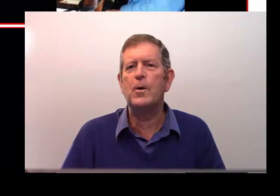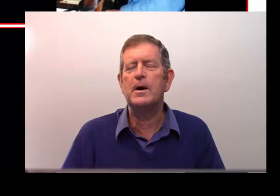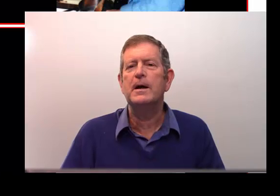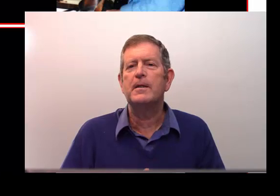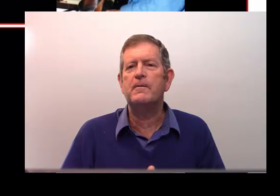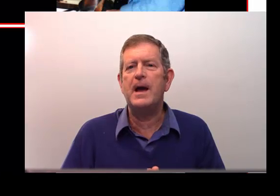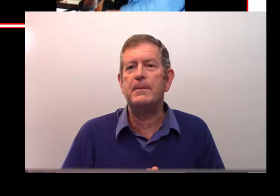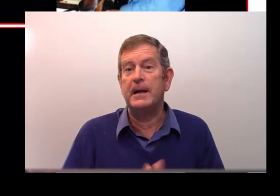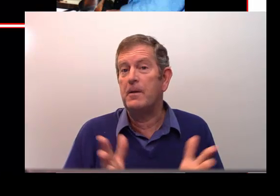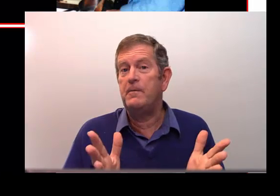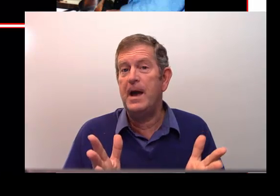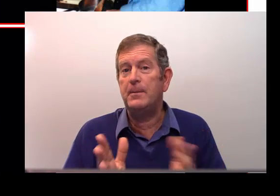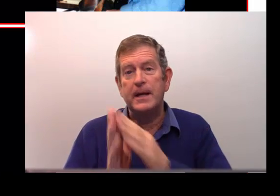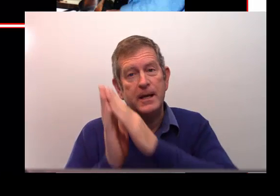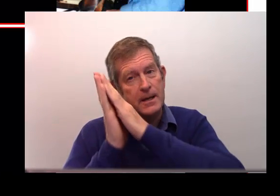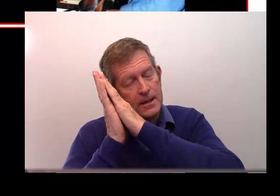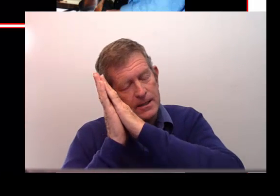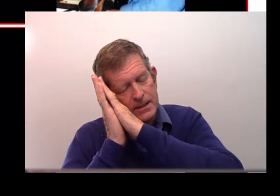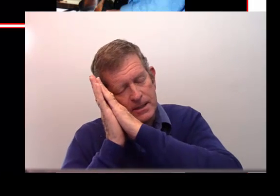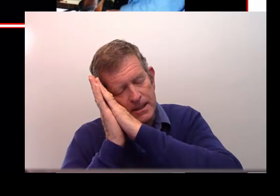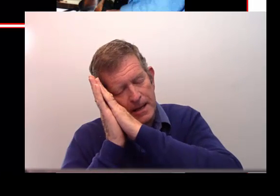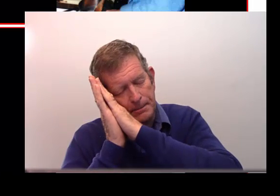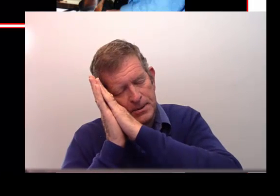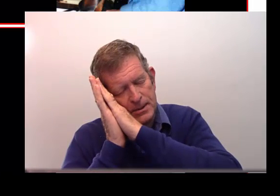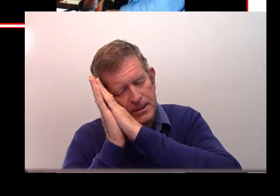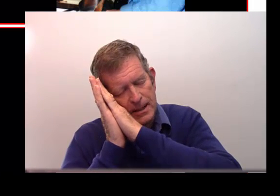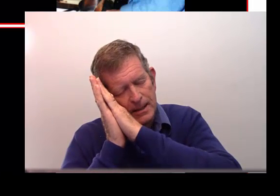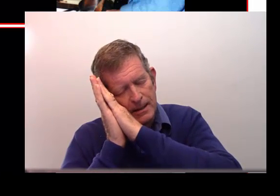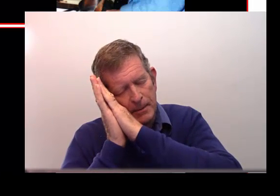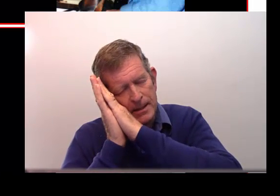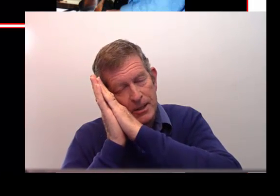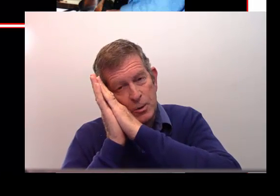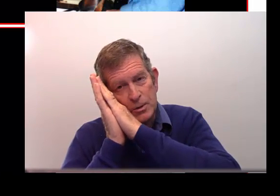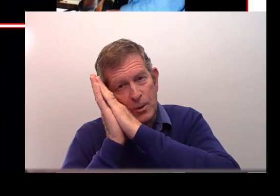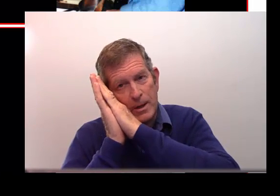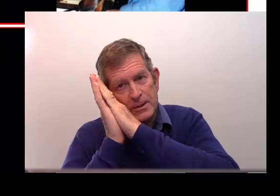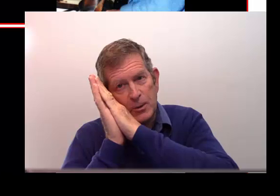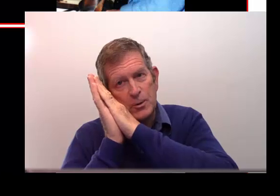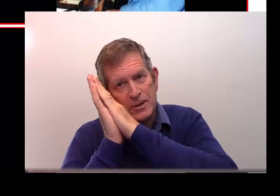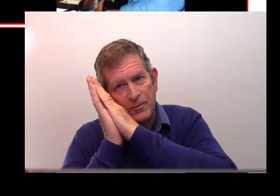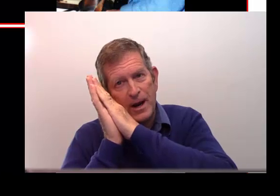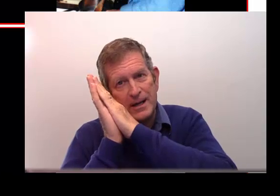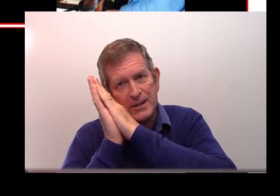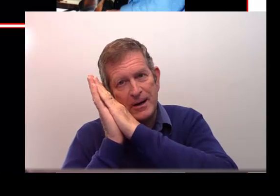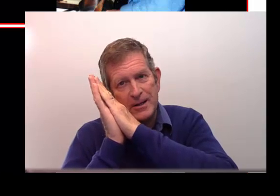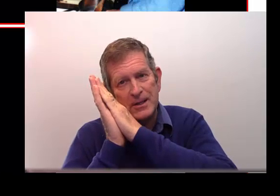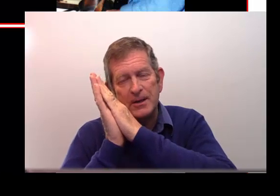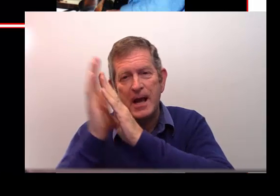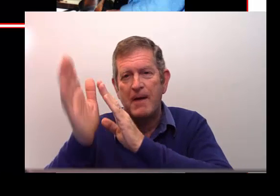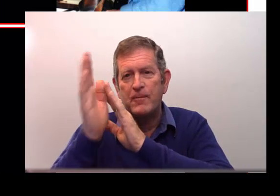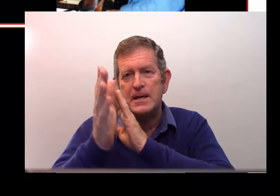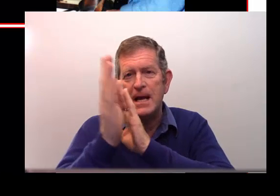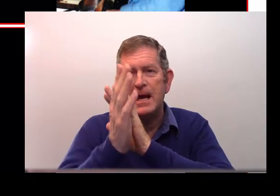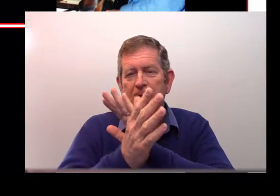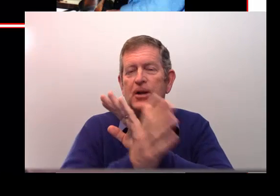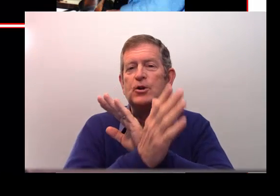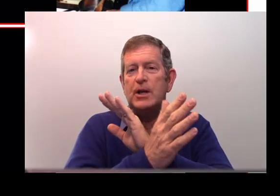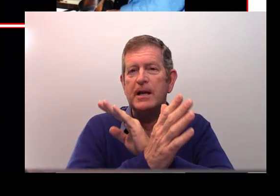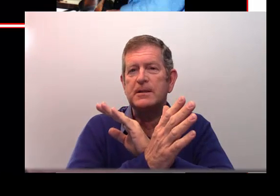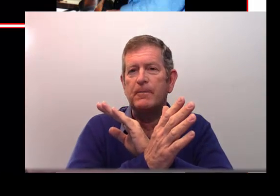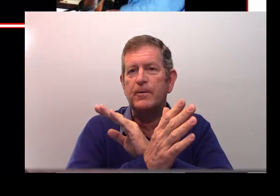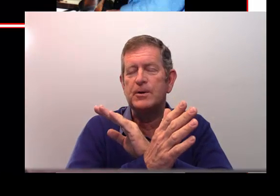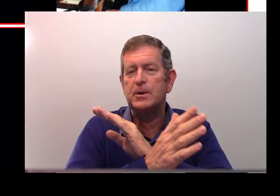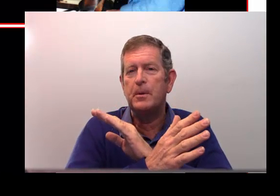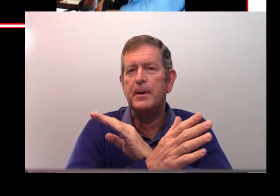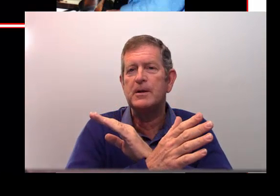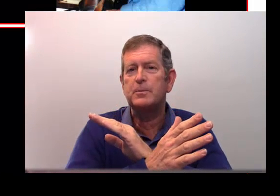breakfast for the family. Now, the family sleeps. Monday, Tuesday, Wednesday, Thursday, Friday, Saturday, Sunday, every day she